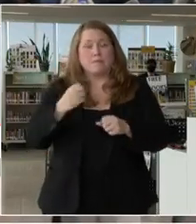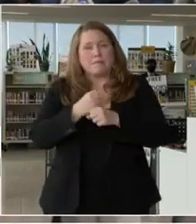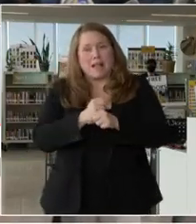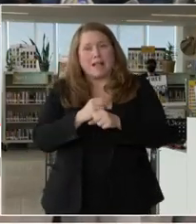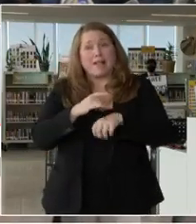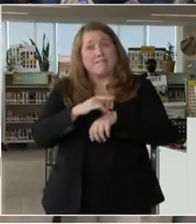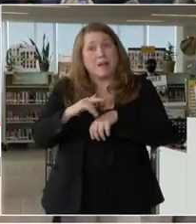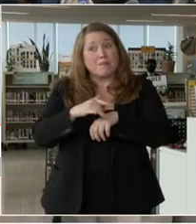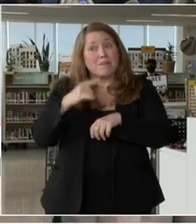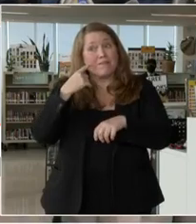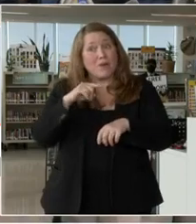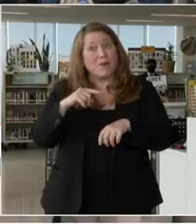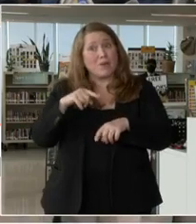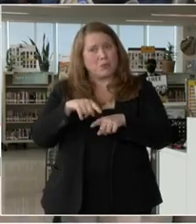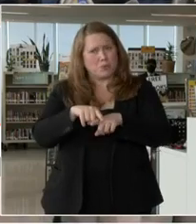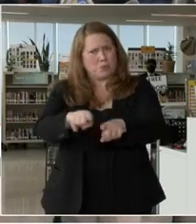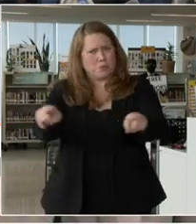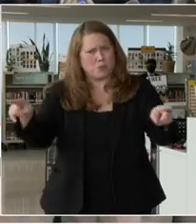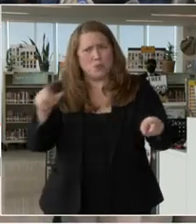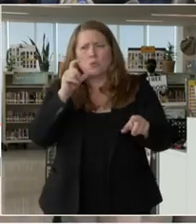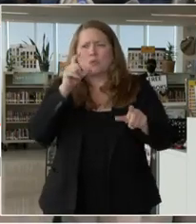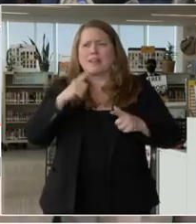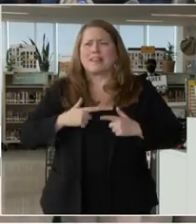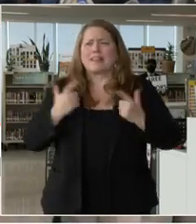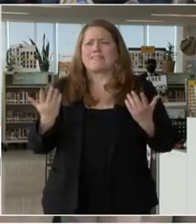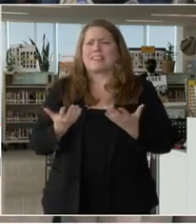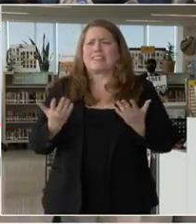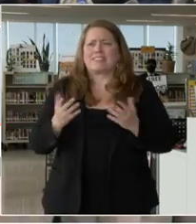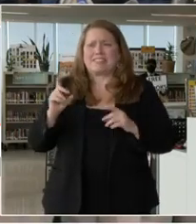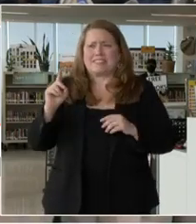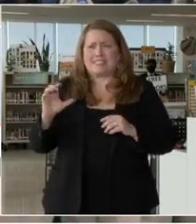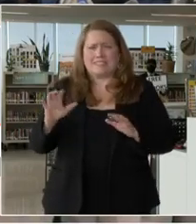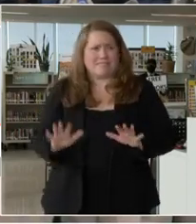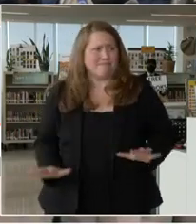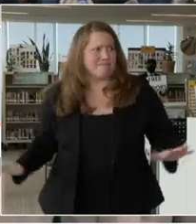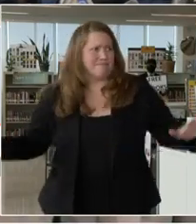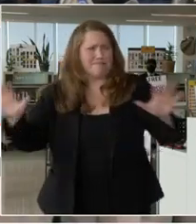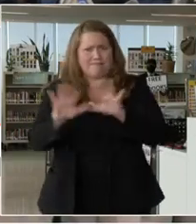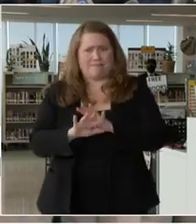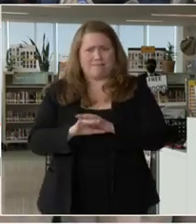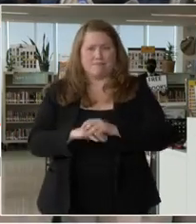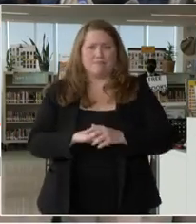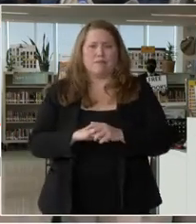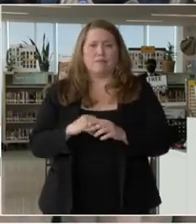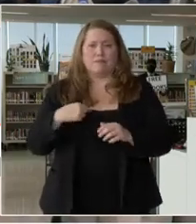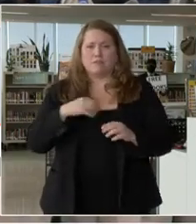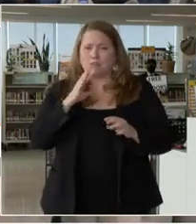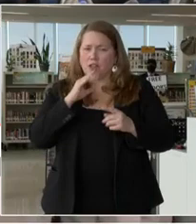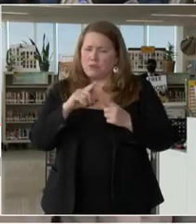for other DC residents all across our city. When I talked to the mayor about this,